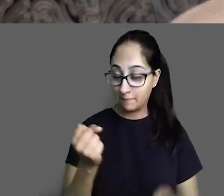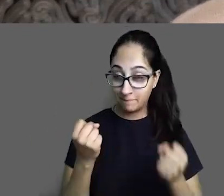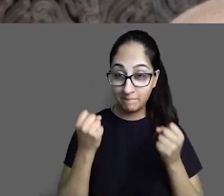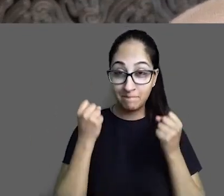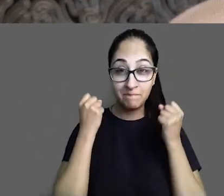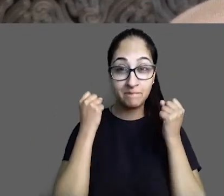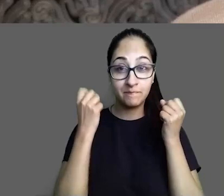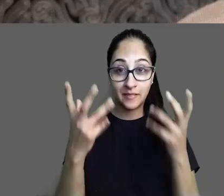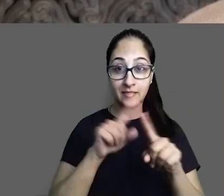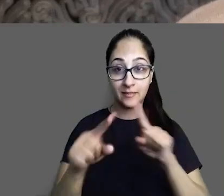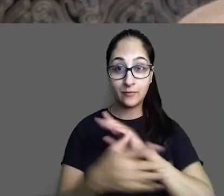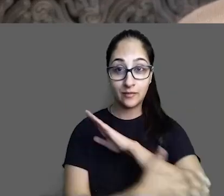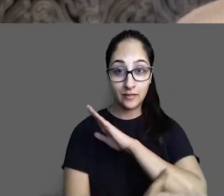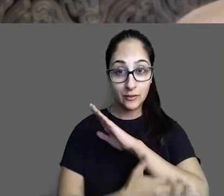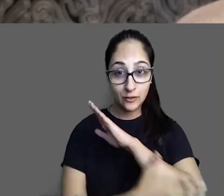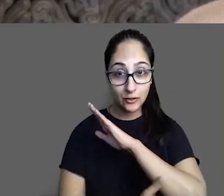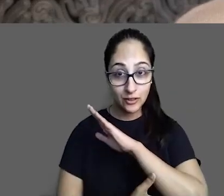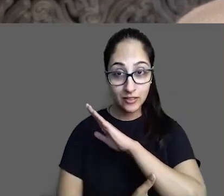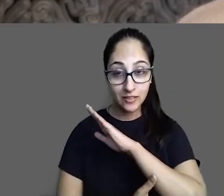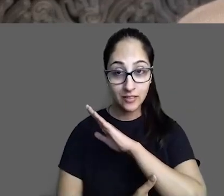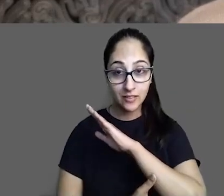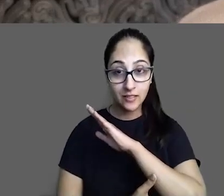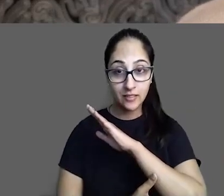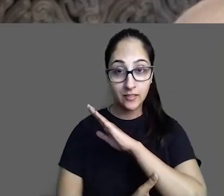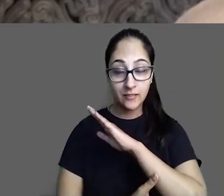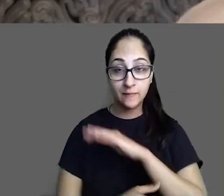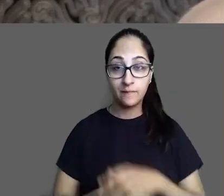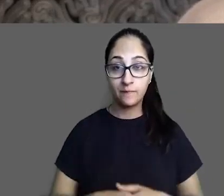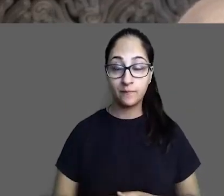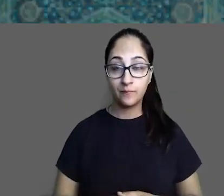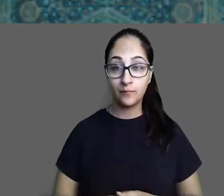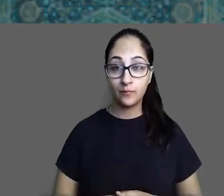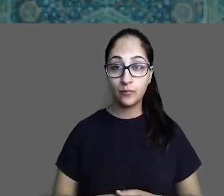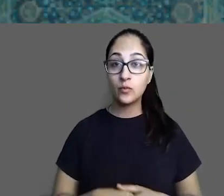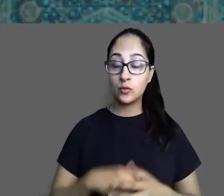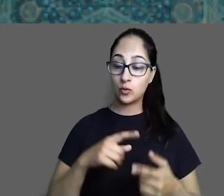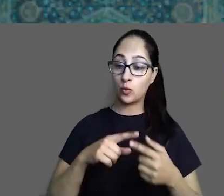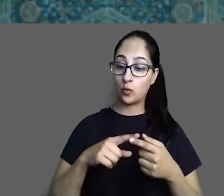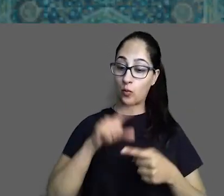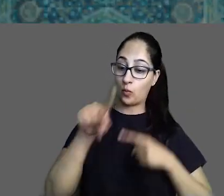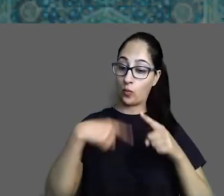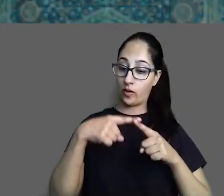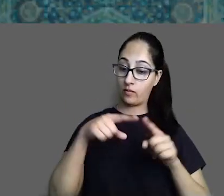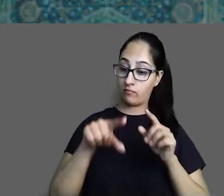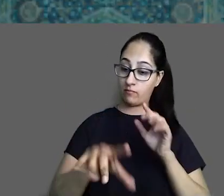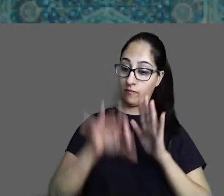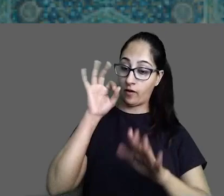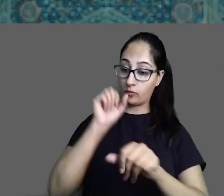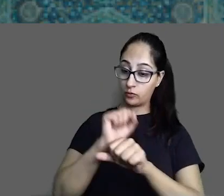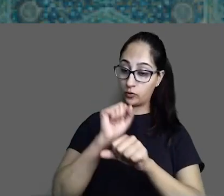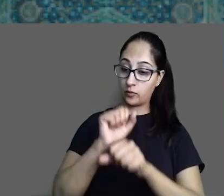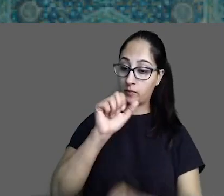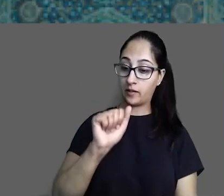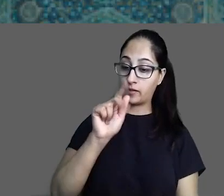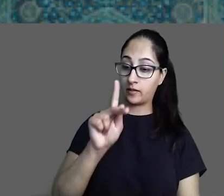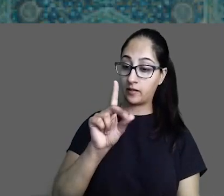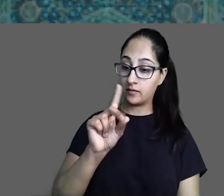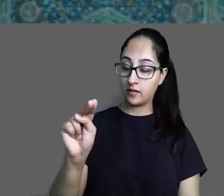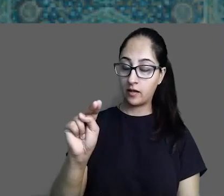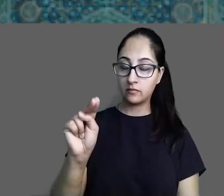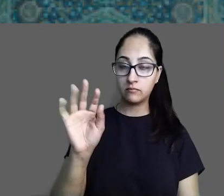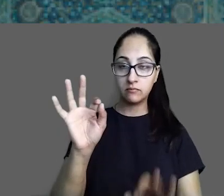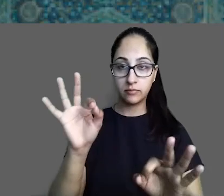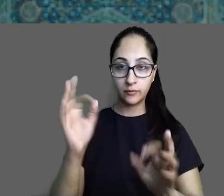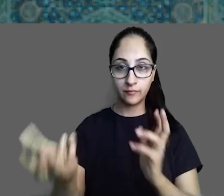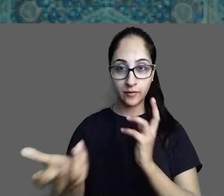And what I think gave me a language of expression is the fact that I found my passion in AKDN, because